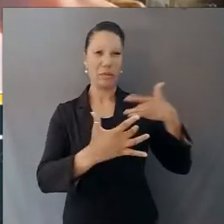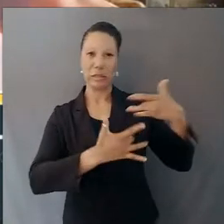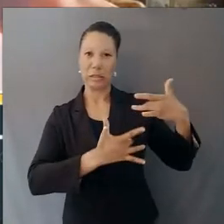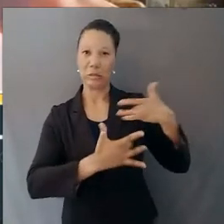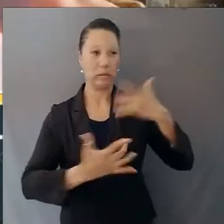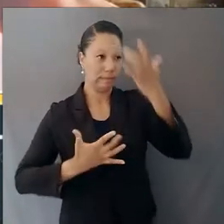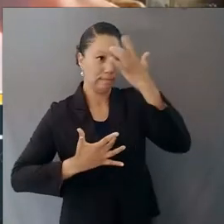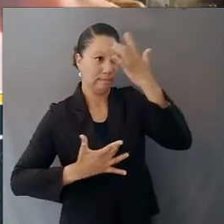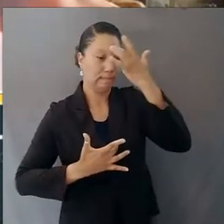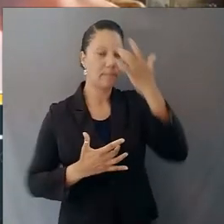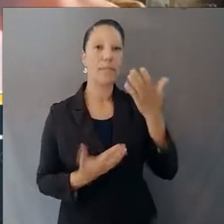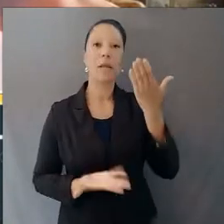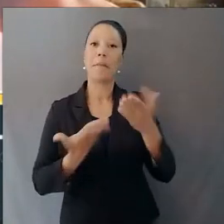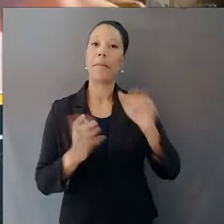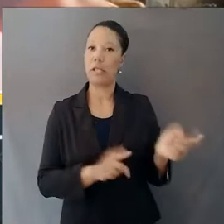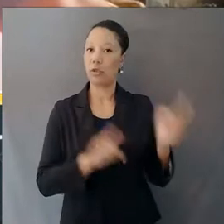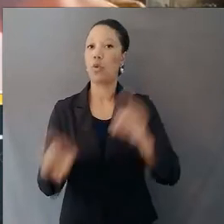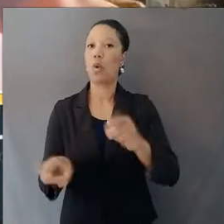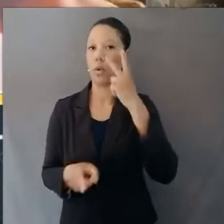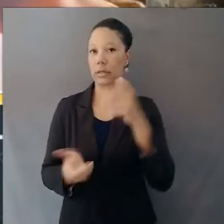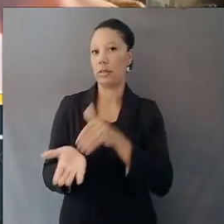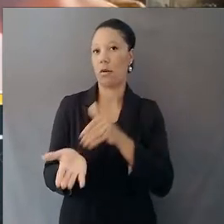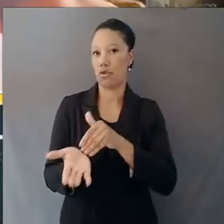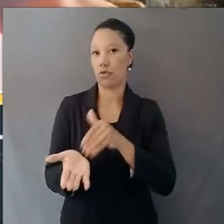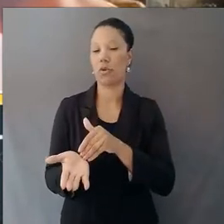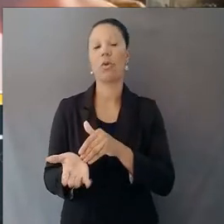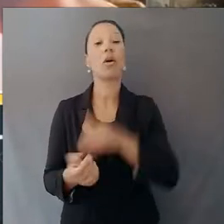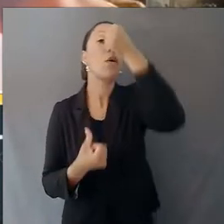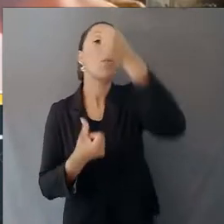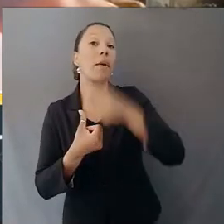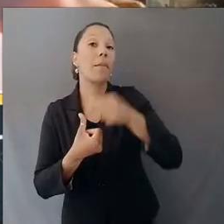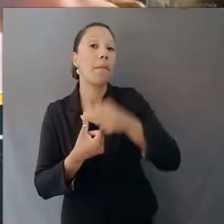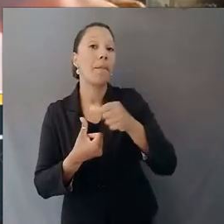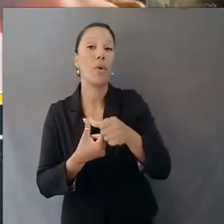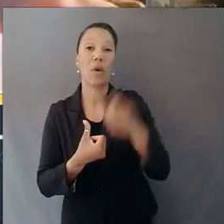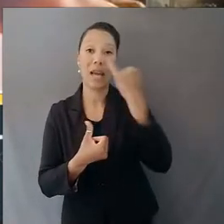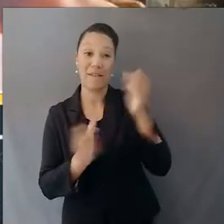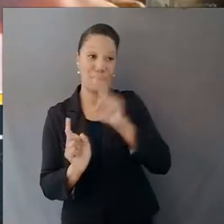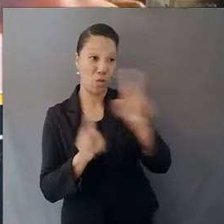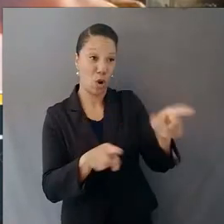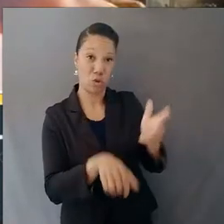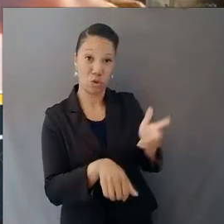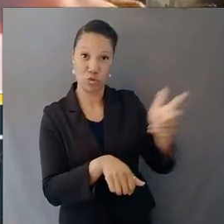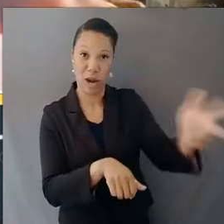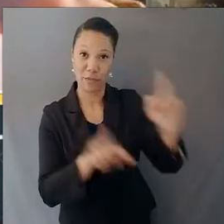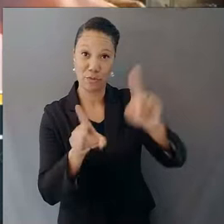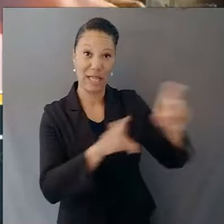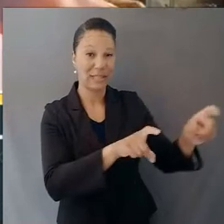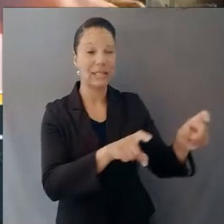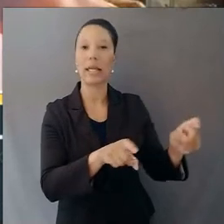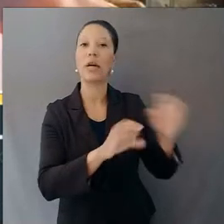need more immediate medical care. Keep in mind that there's no medical care provided on site and